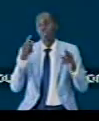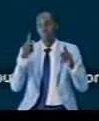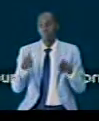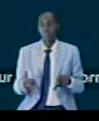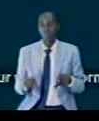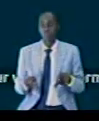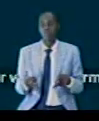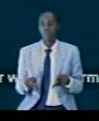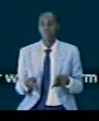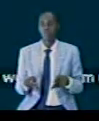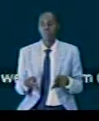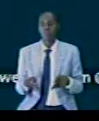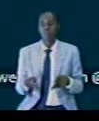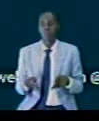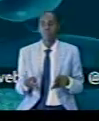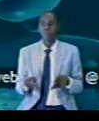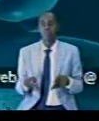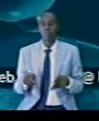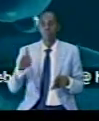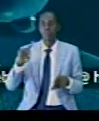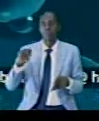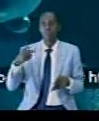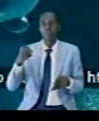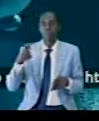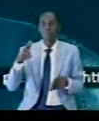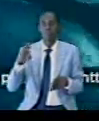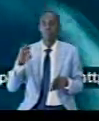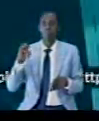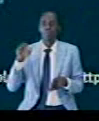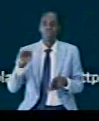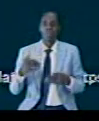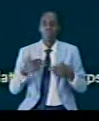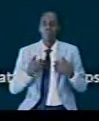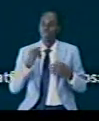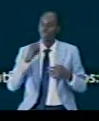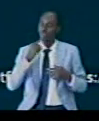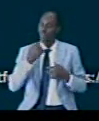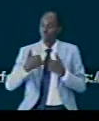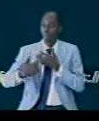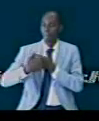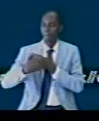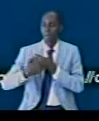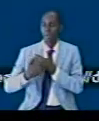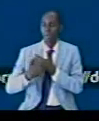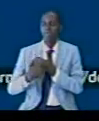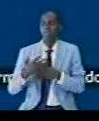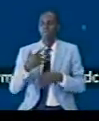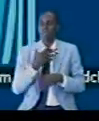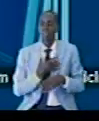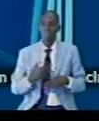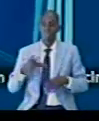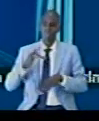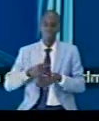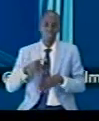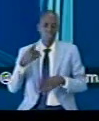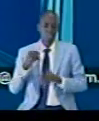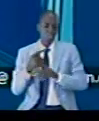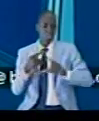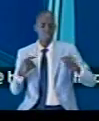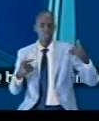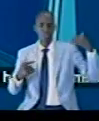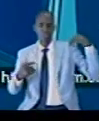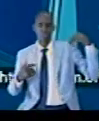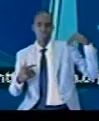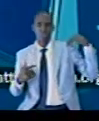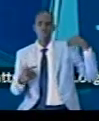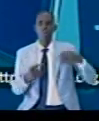Okechuku wrote, "I've had severe back pain that seized my left shoulder and affected my breathing. But the